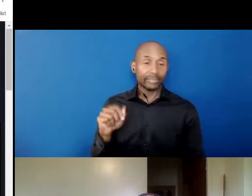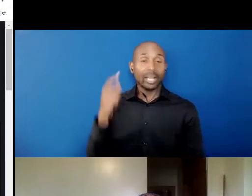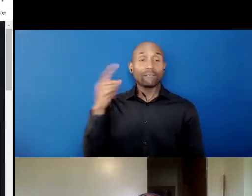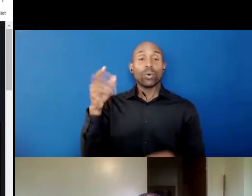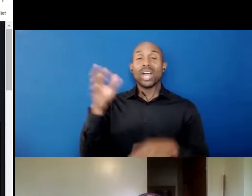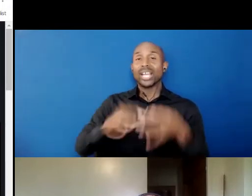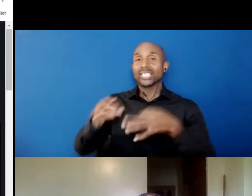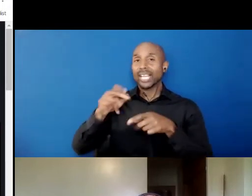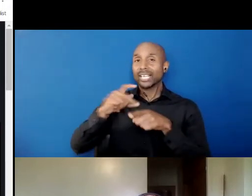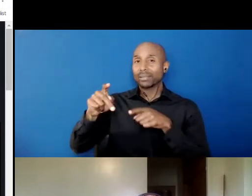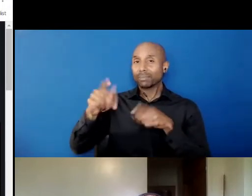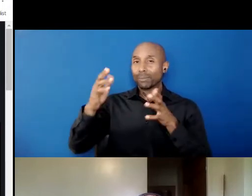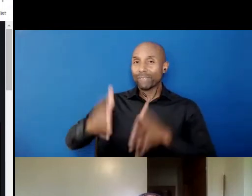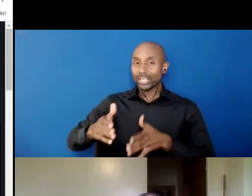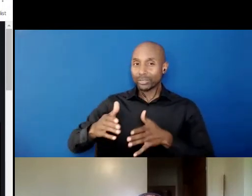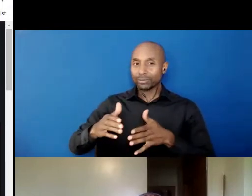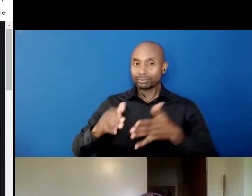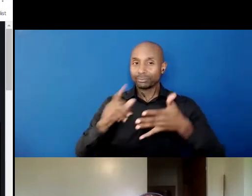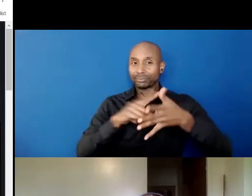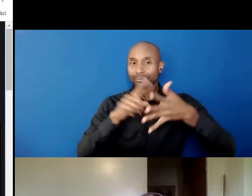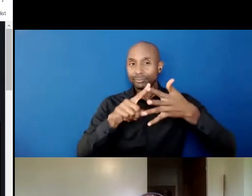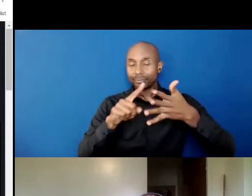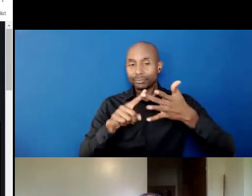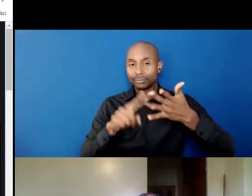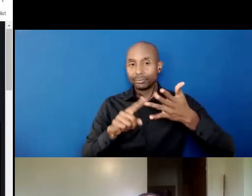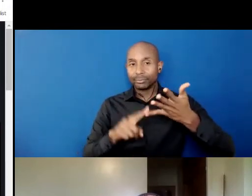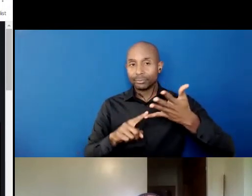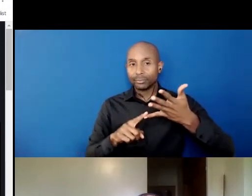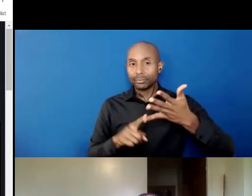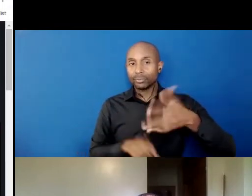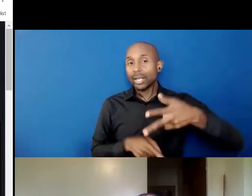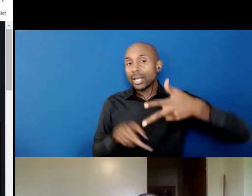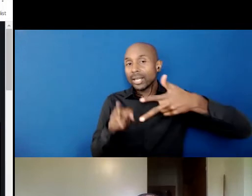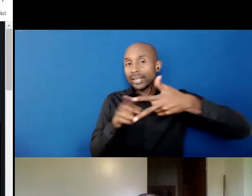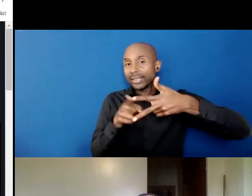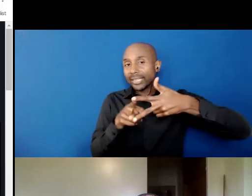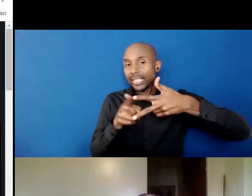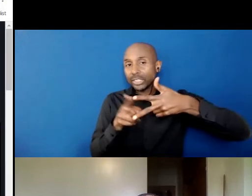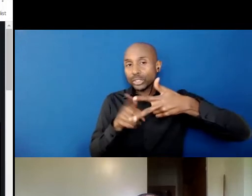our Americans Go Abroad and Coming to the US pages